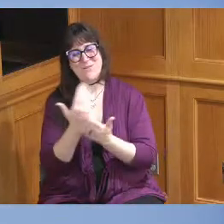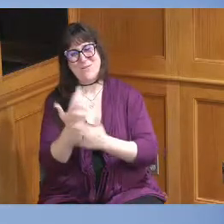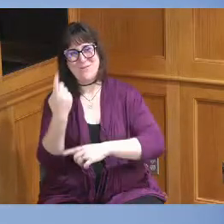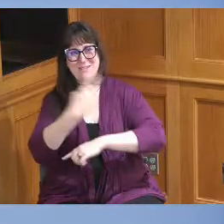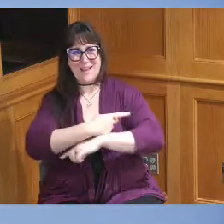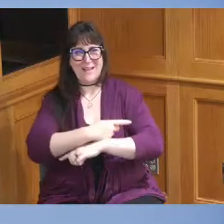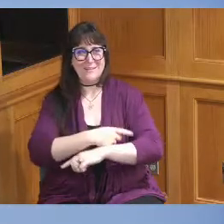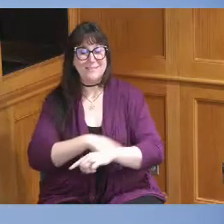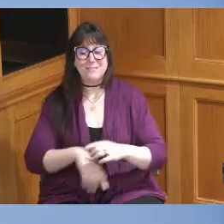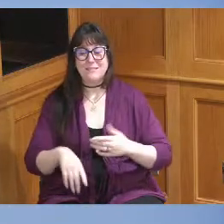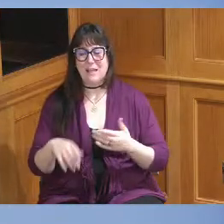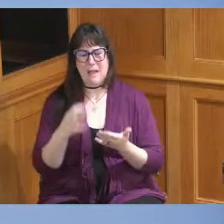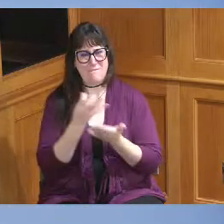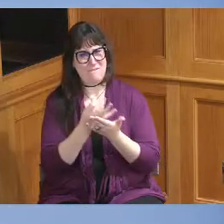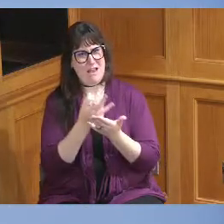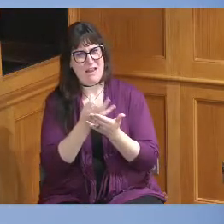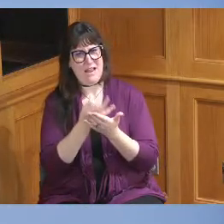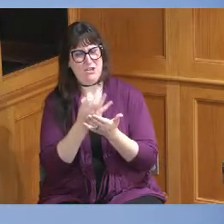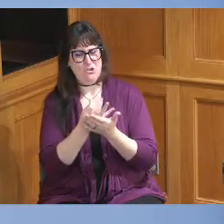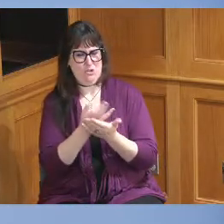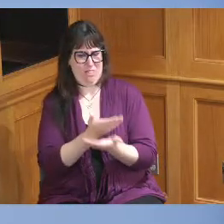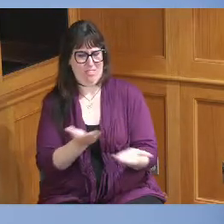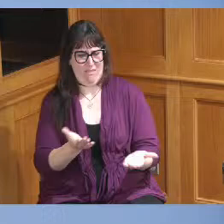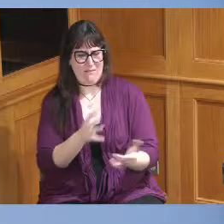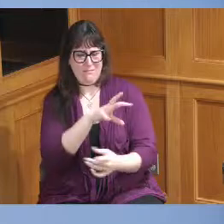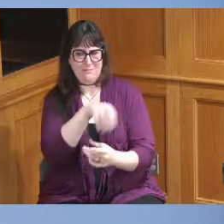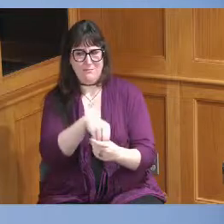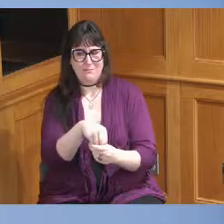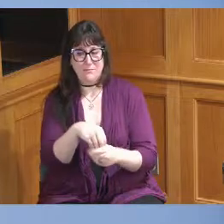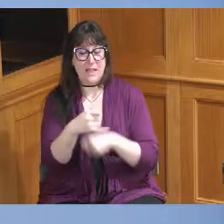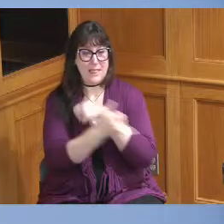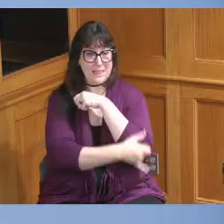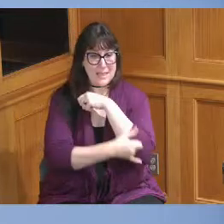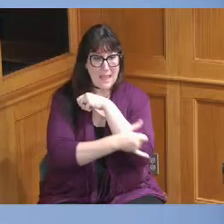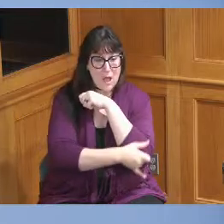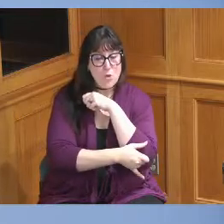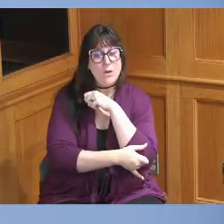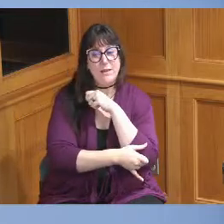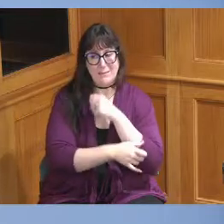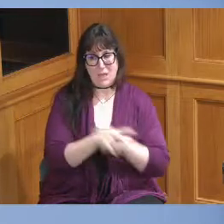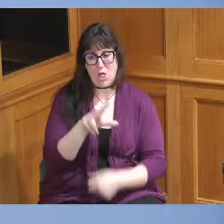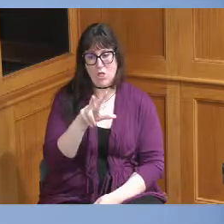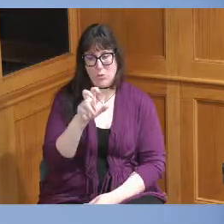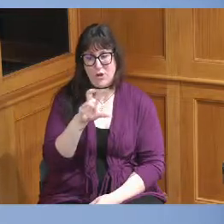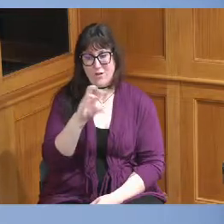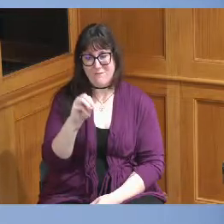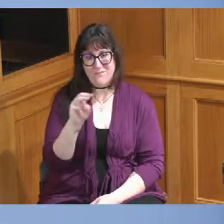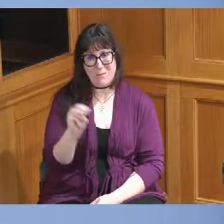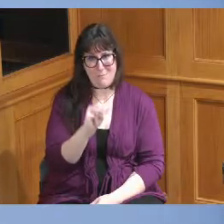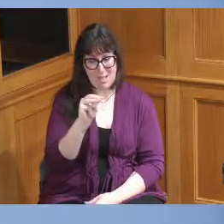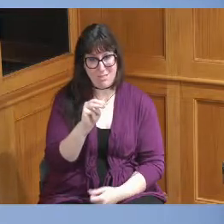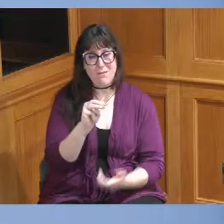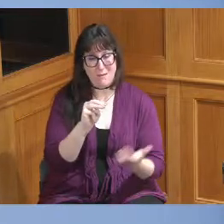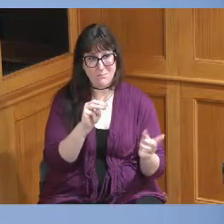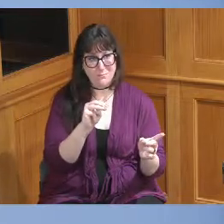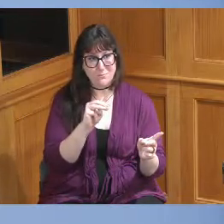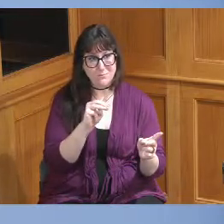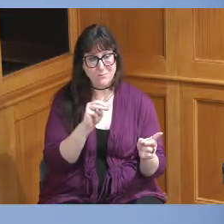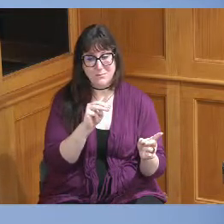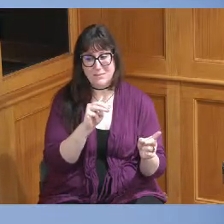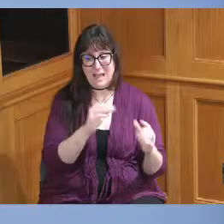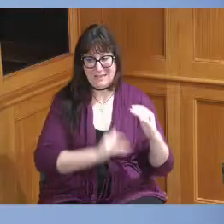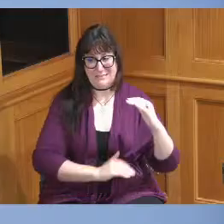Here are some of the financial terms. So the county's contribution is going to be $350 million, and it is